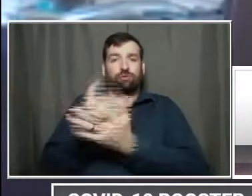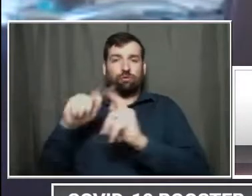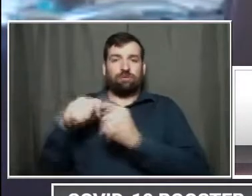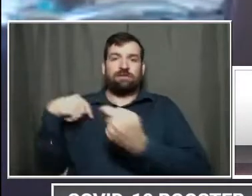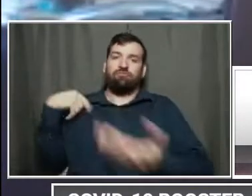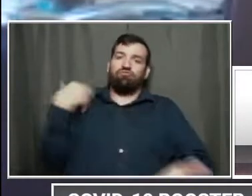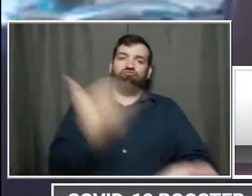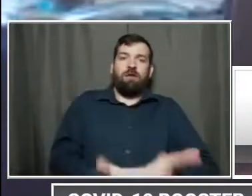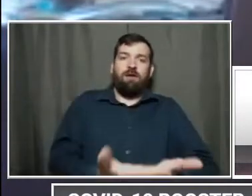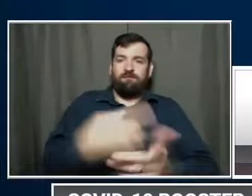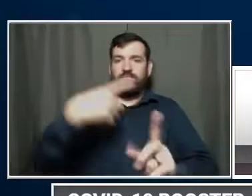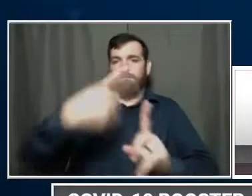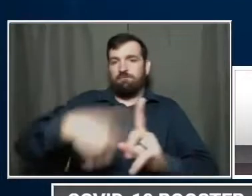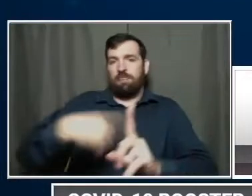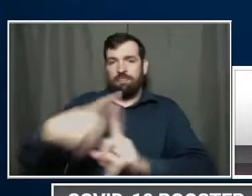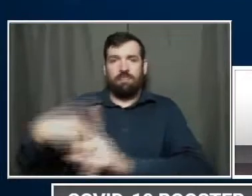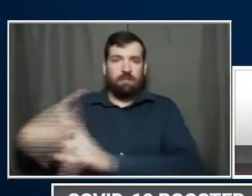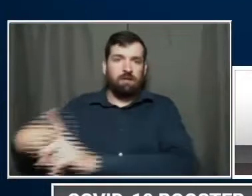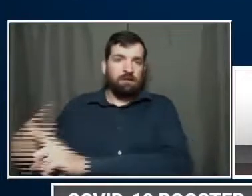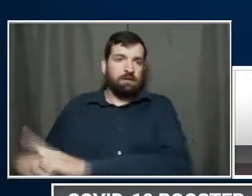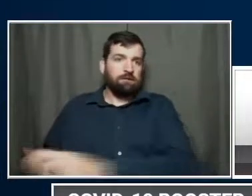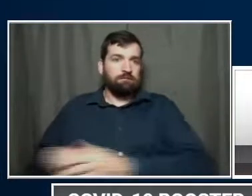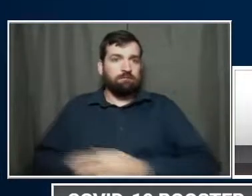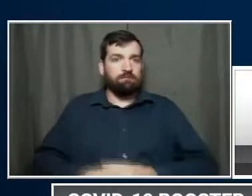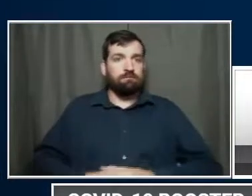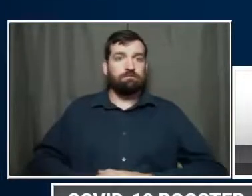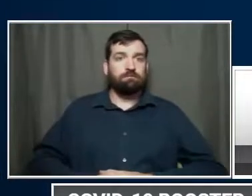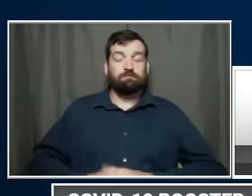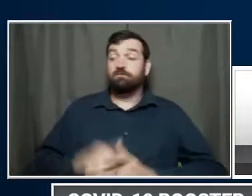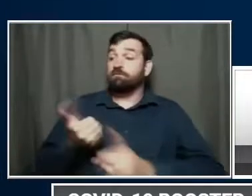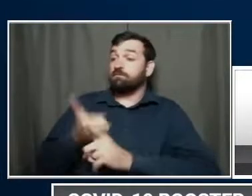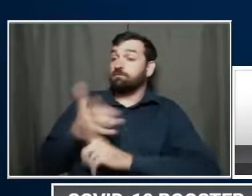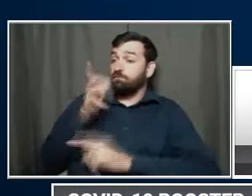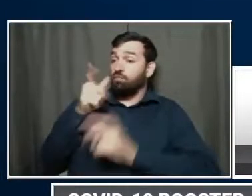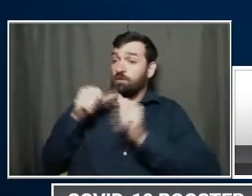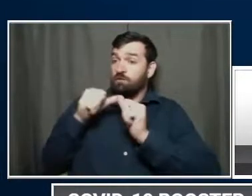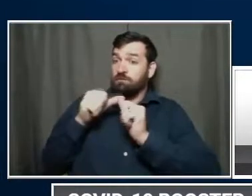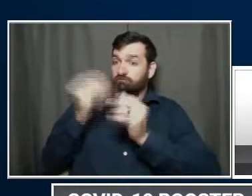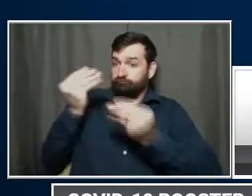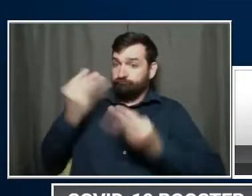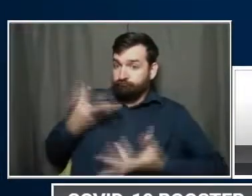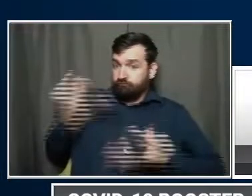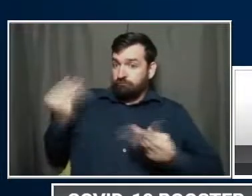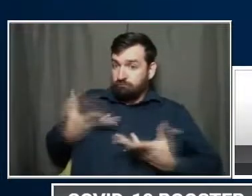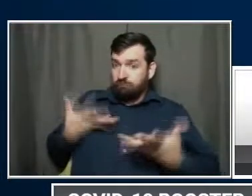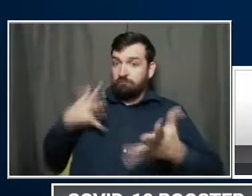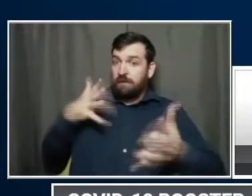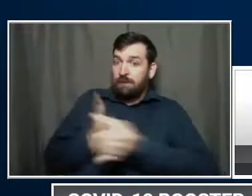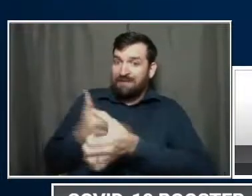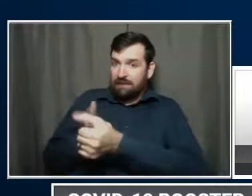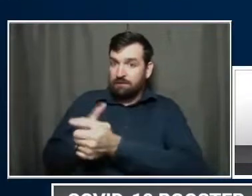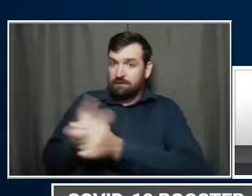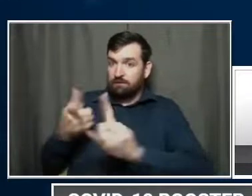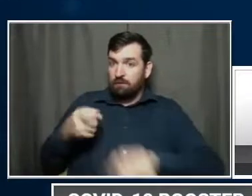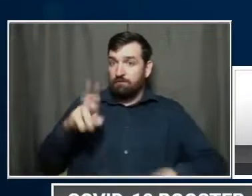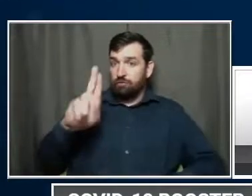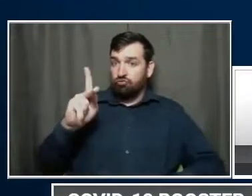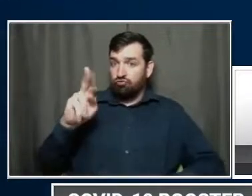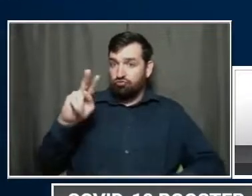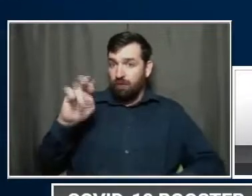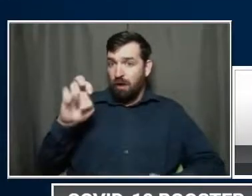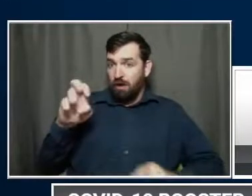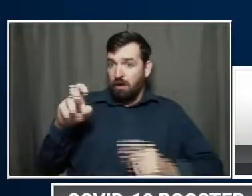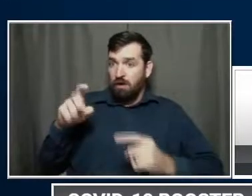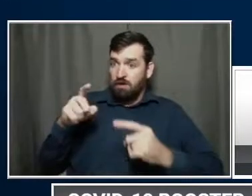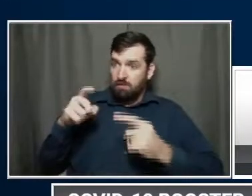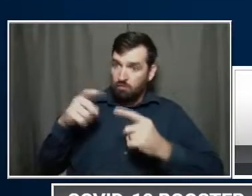month. And I believe you are going to continue to bring us updates from Ukraine as your teams continue to do your